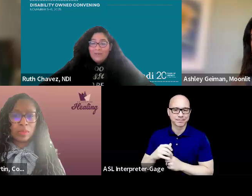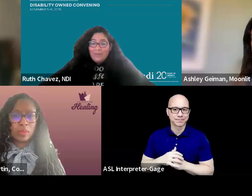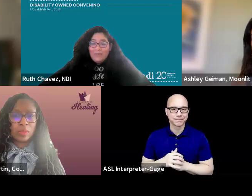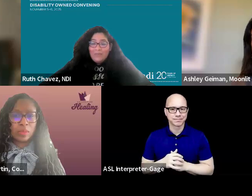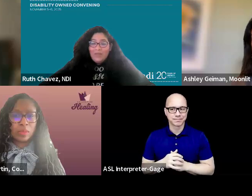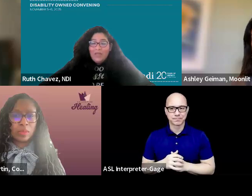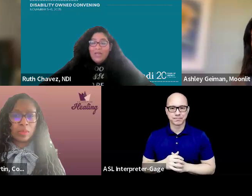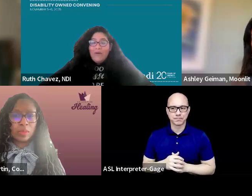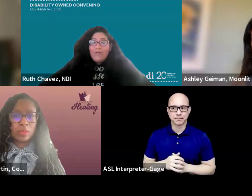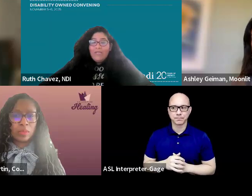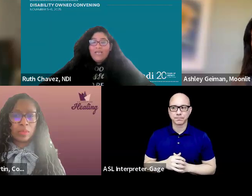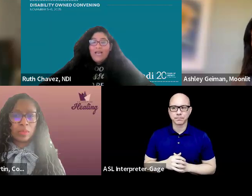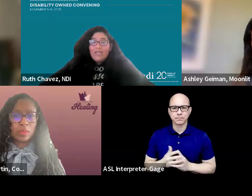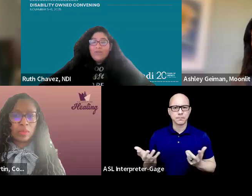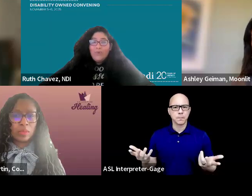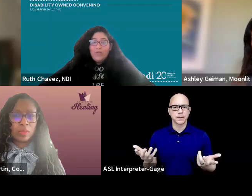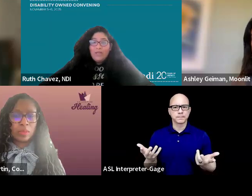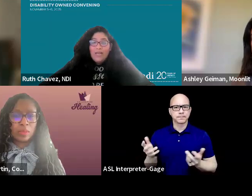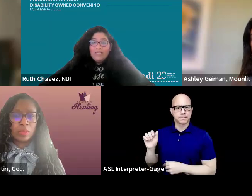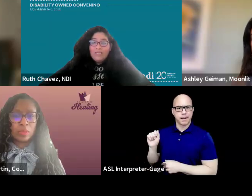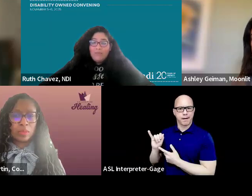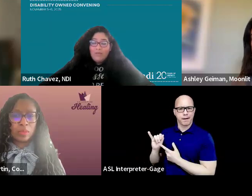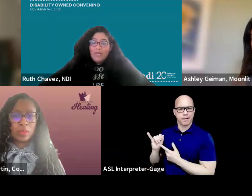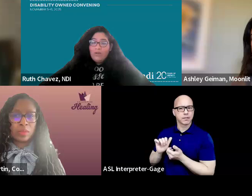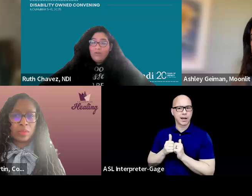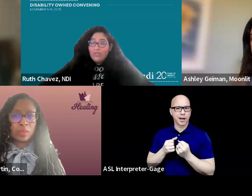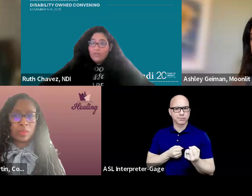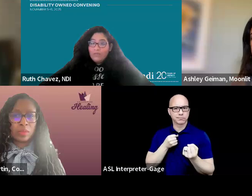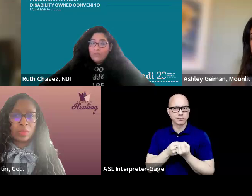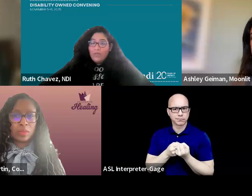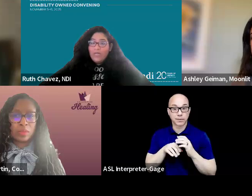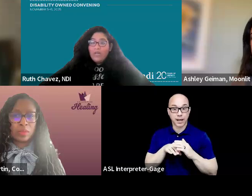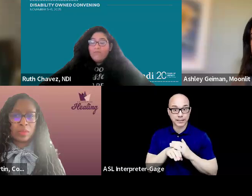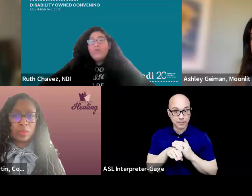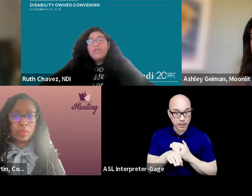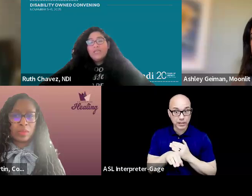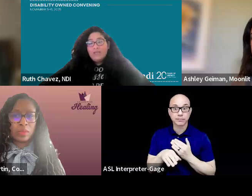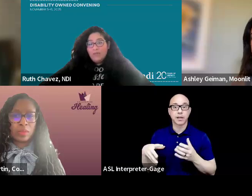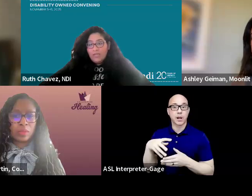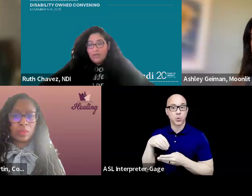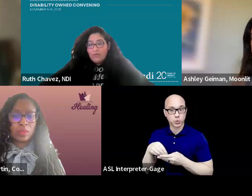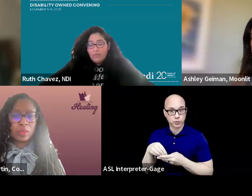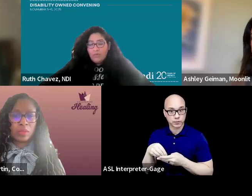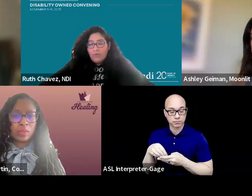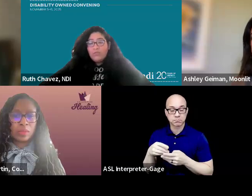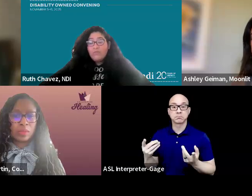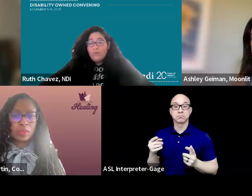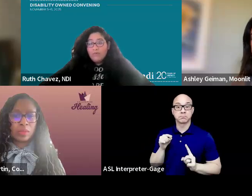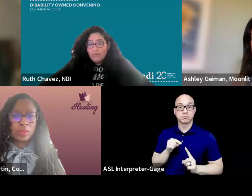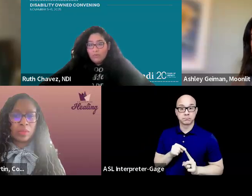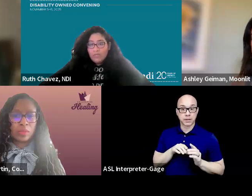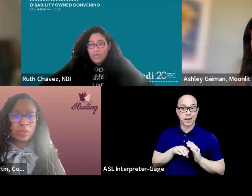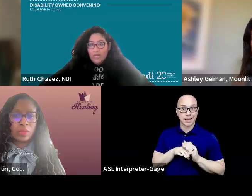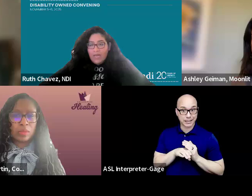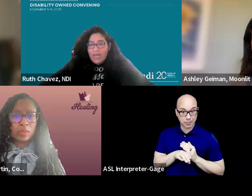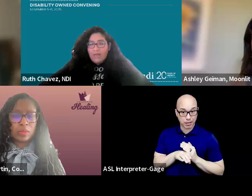AI too. Now, how does AI support accessibility and inclusion? So when it comes to accessibility or